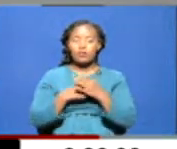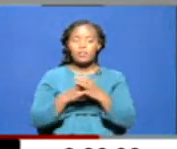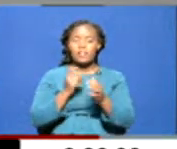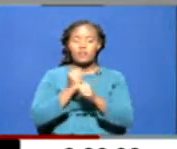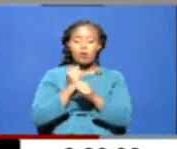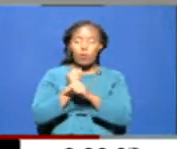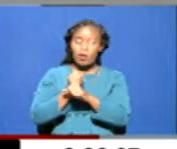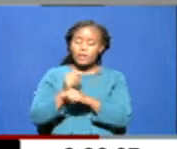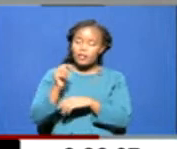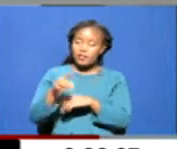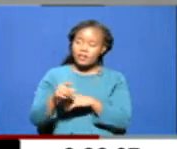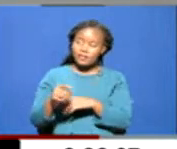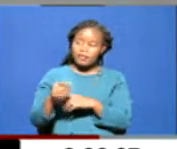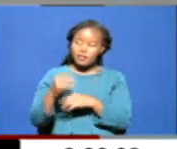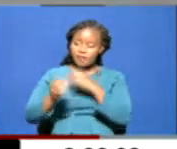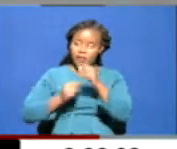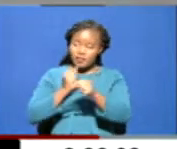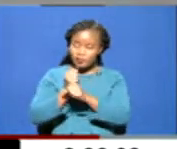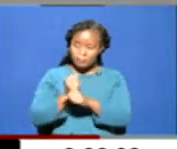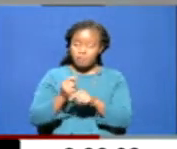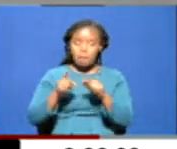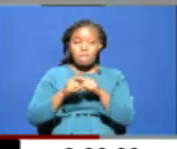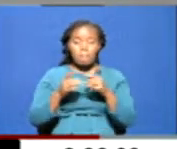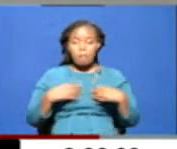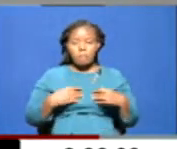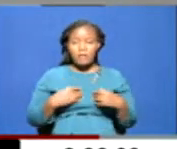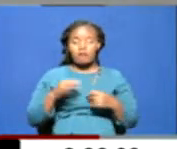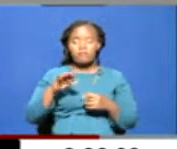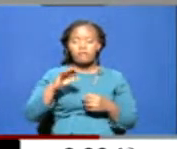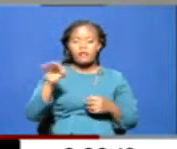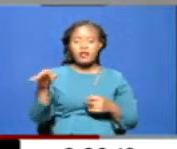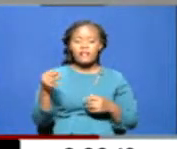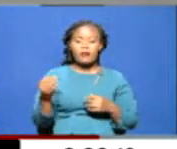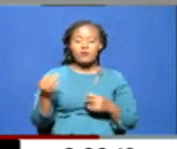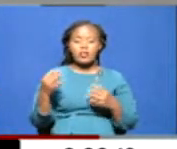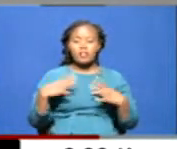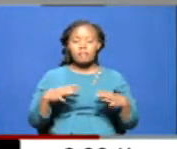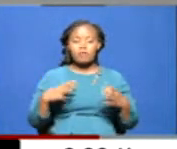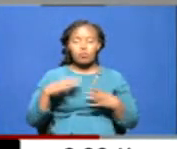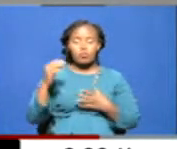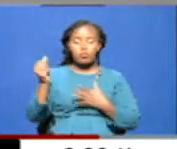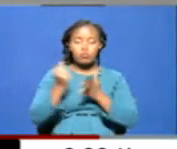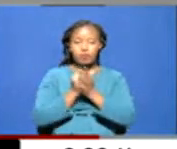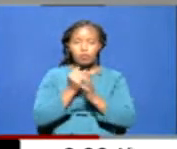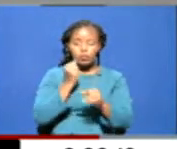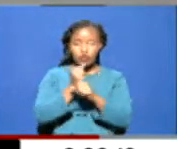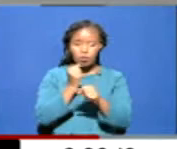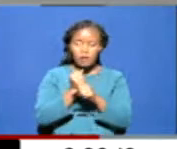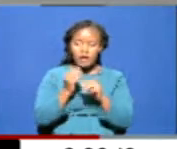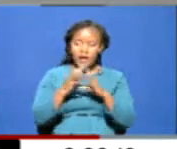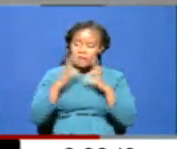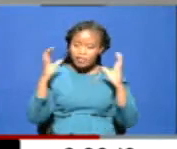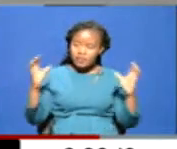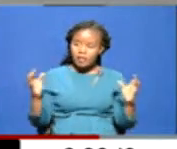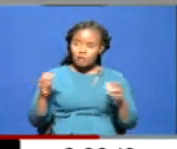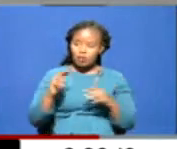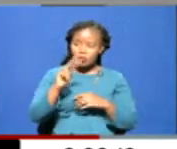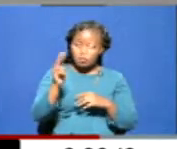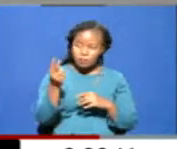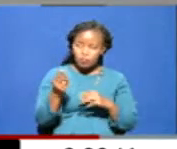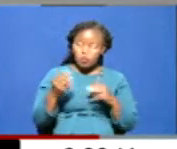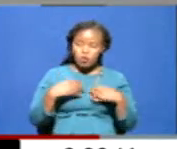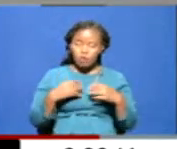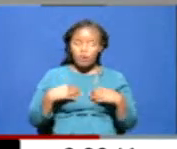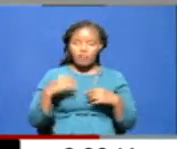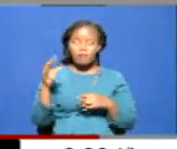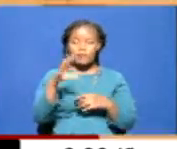The plant, which will give some 3,000 Kenyan jobs, will position the country as the second largest producer of resin in the continent of Africa.